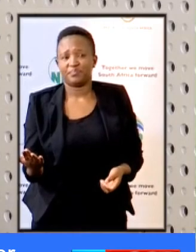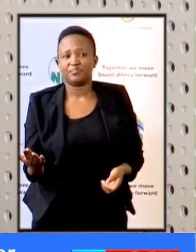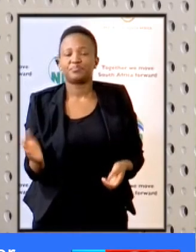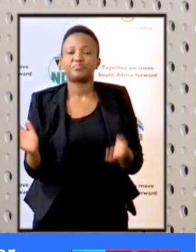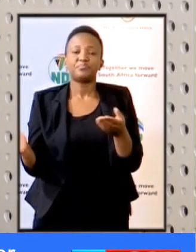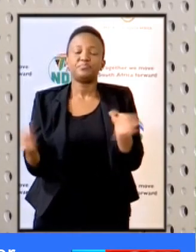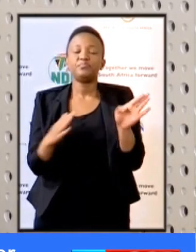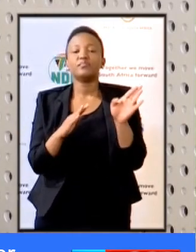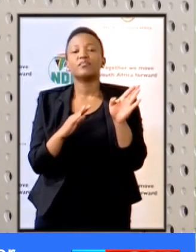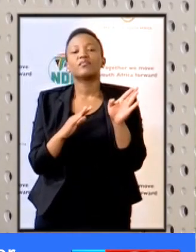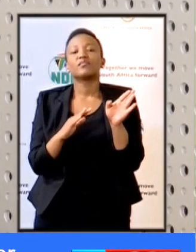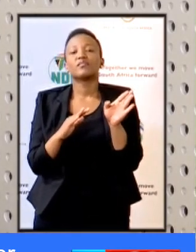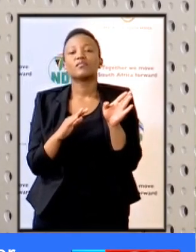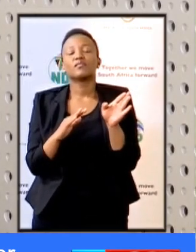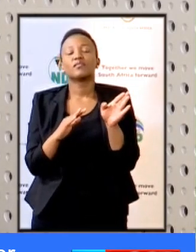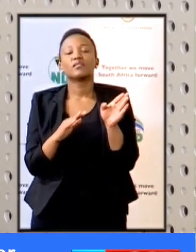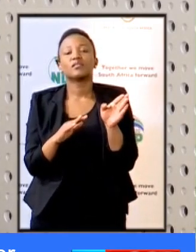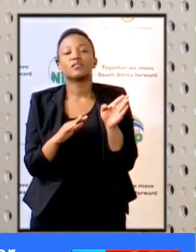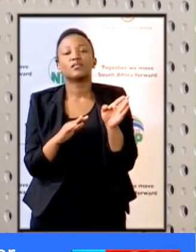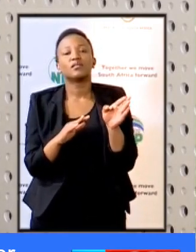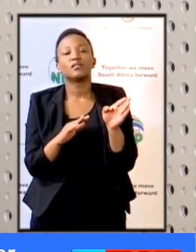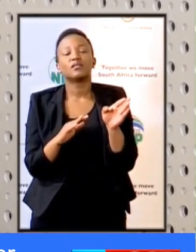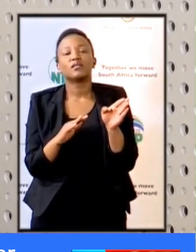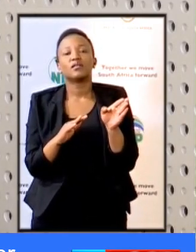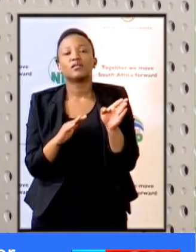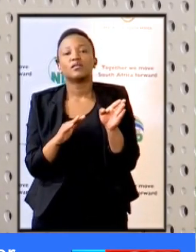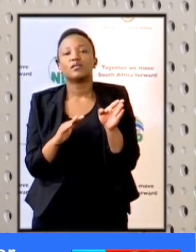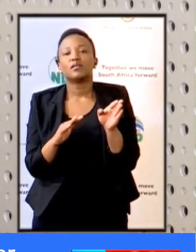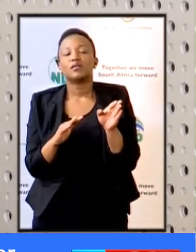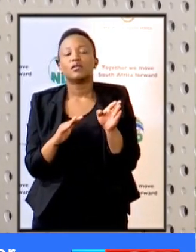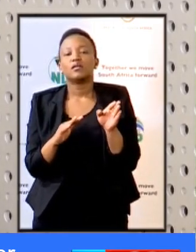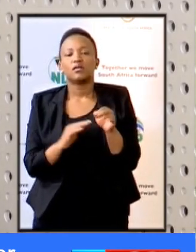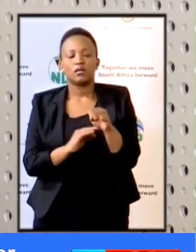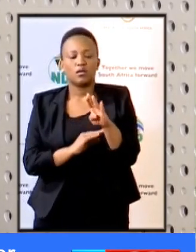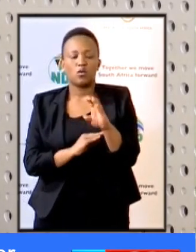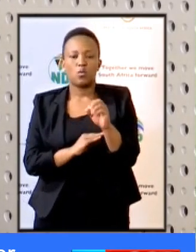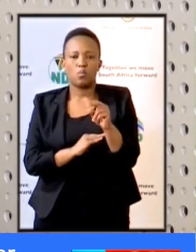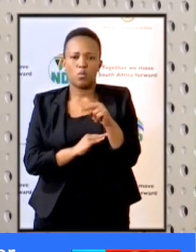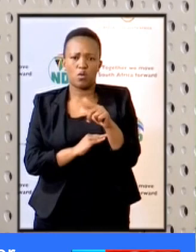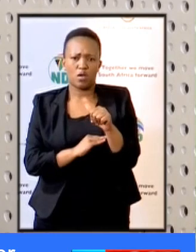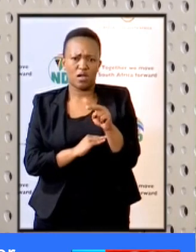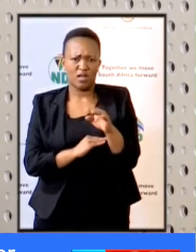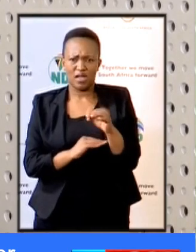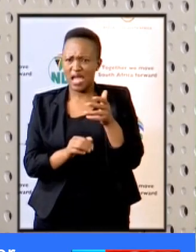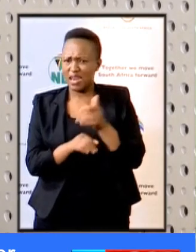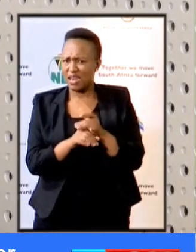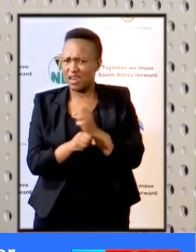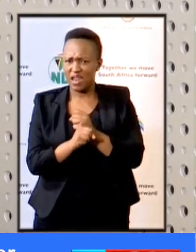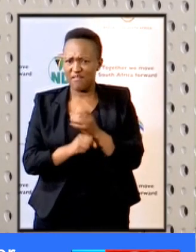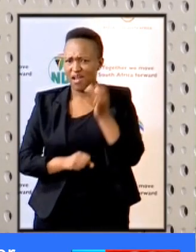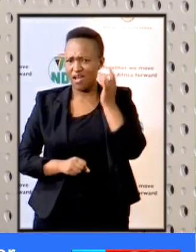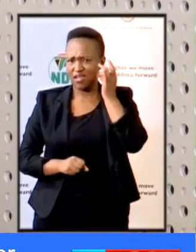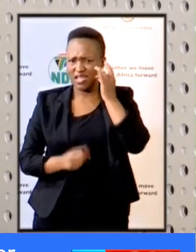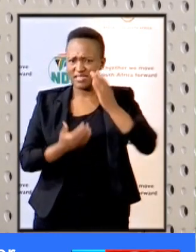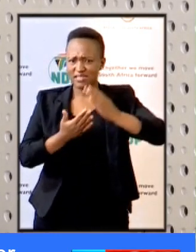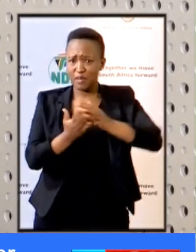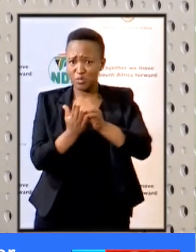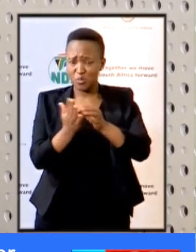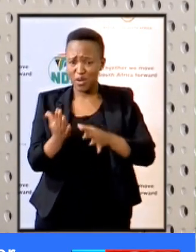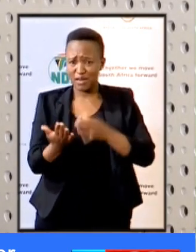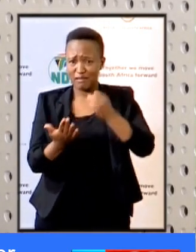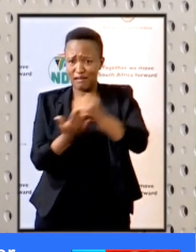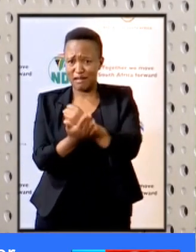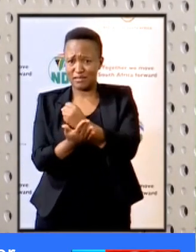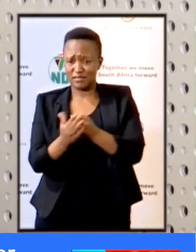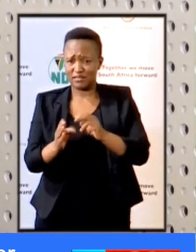I have not heard, to be quite honest, that there are some students who are deregistering. If we have got